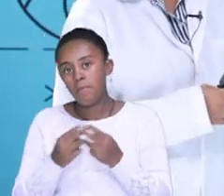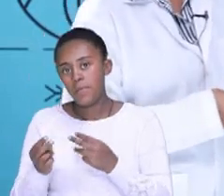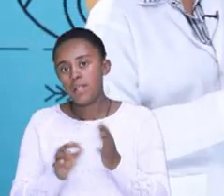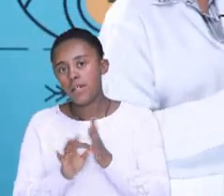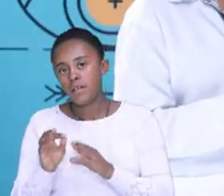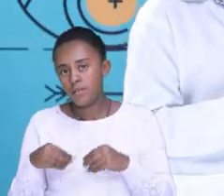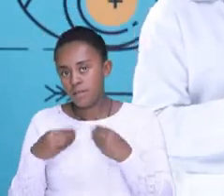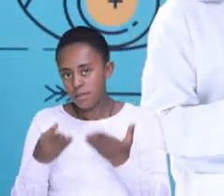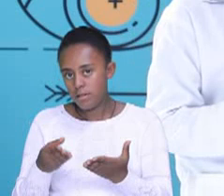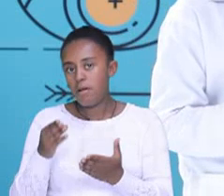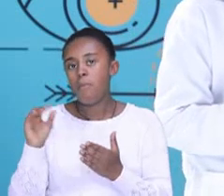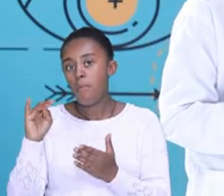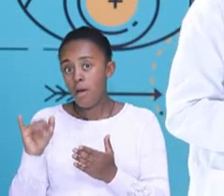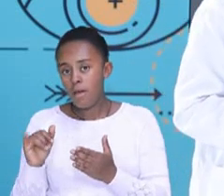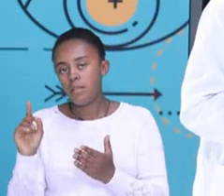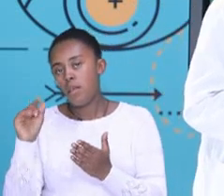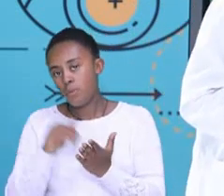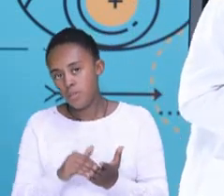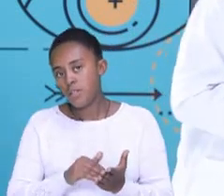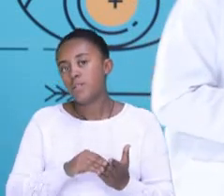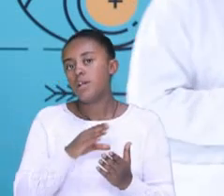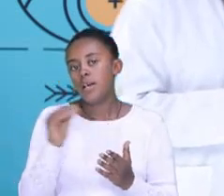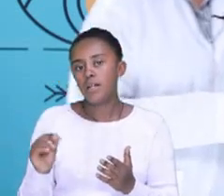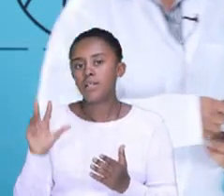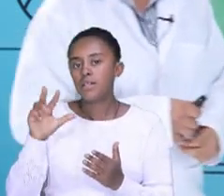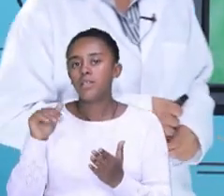number by 1000 and we will find